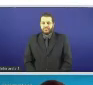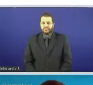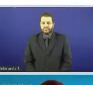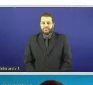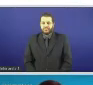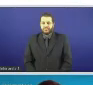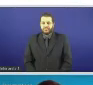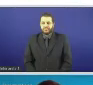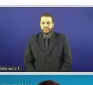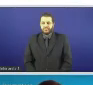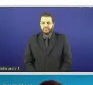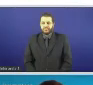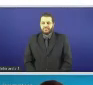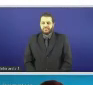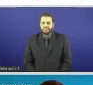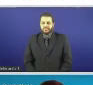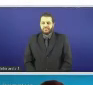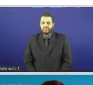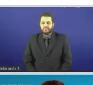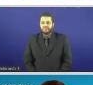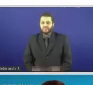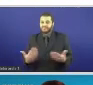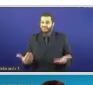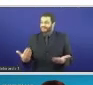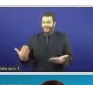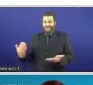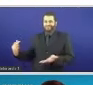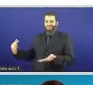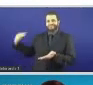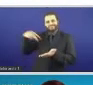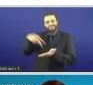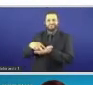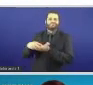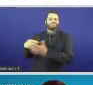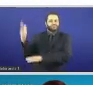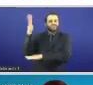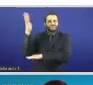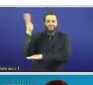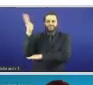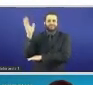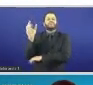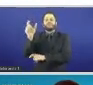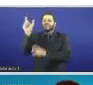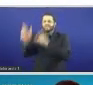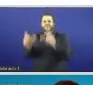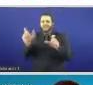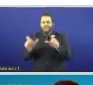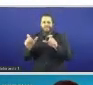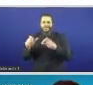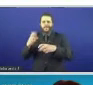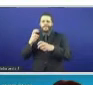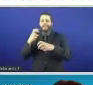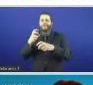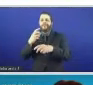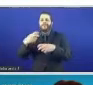Sorry, estamos aquí para hacerle frente a los obstáculos que por los que pasan los